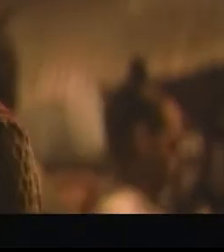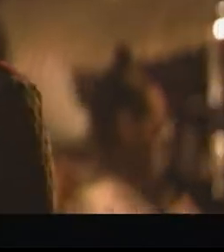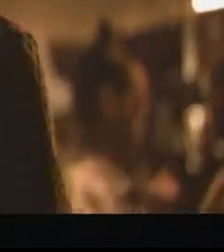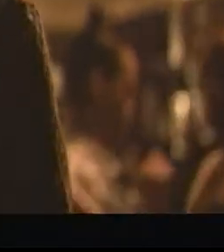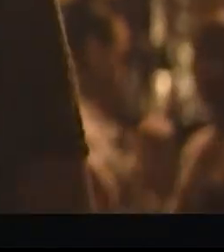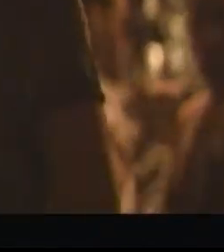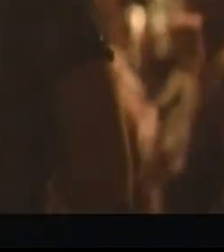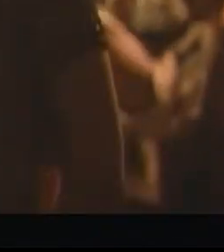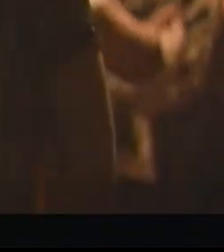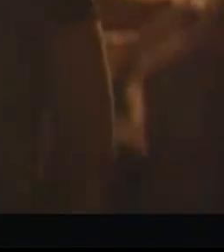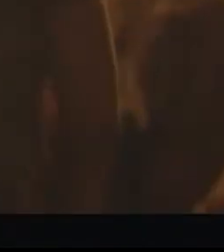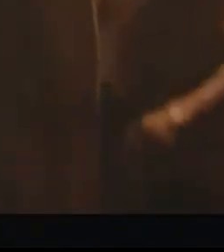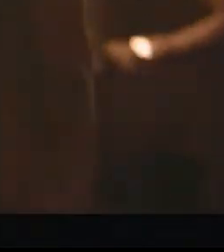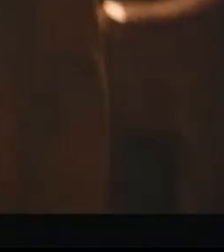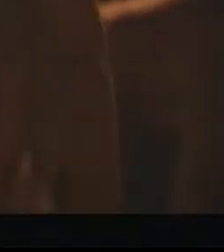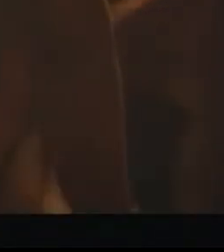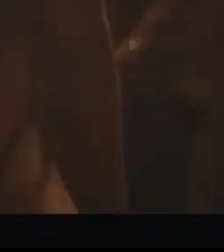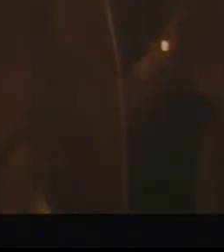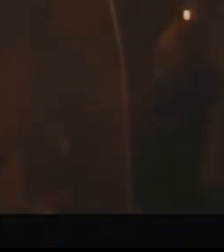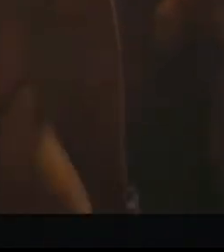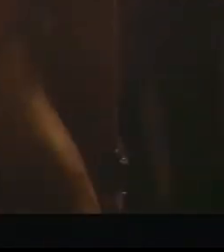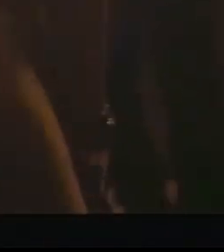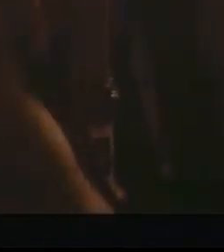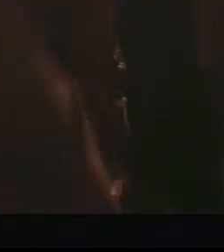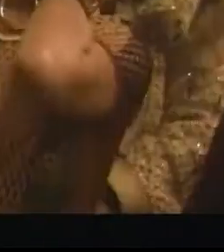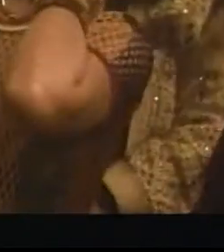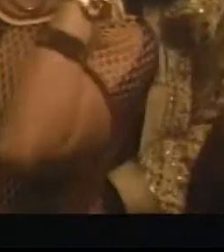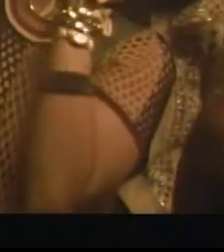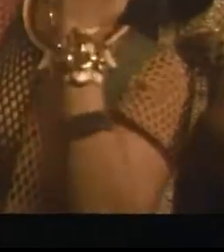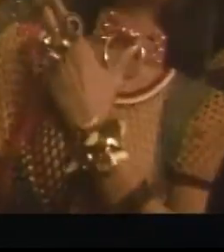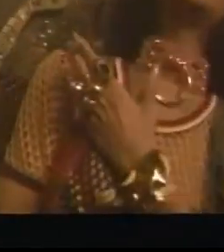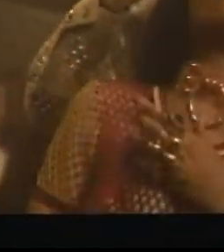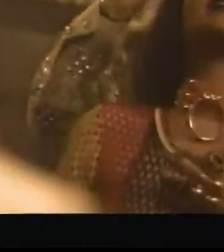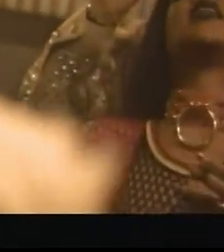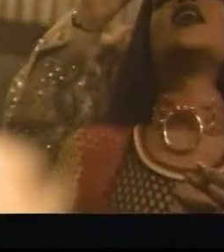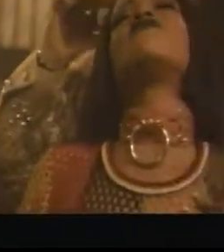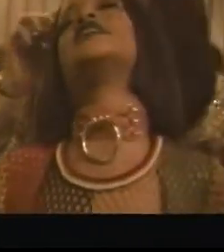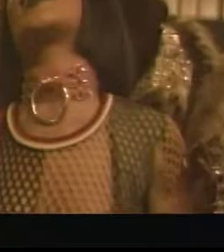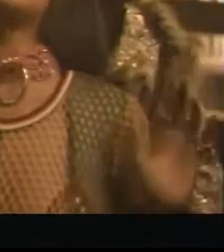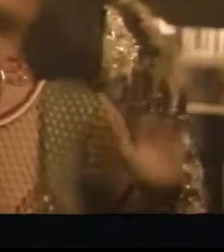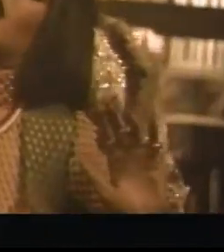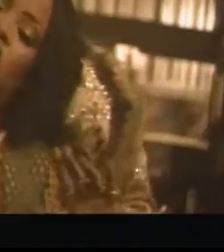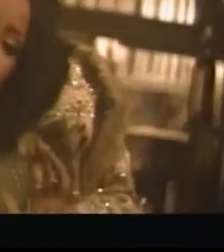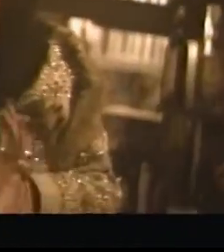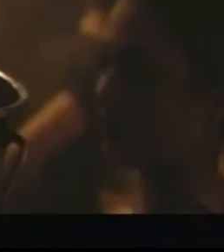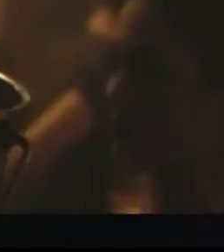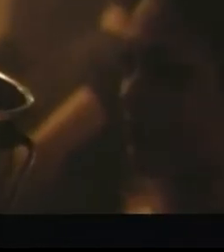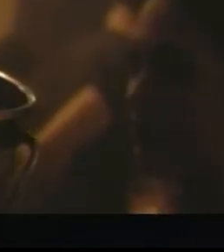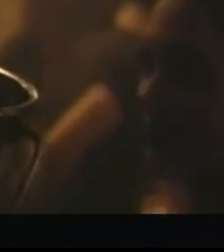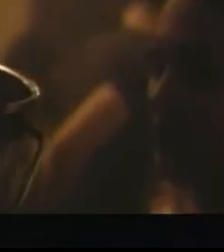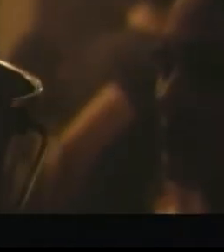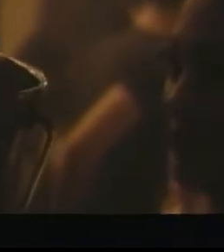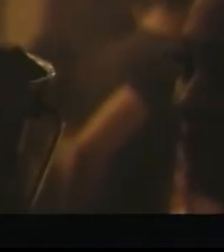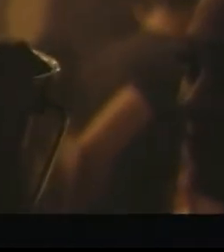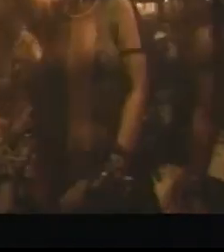that position, which gives her a total of 60 weeks spent at #1 in her career. She tied the Beatles last week with